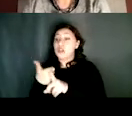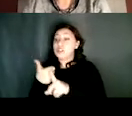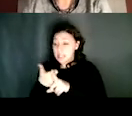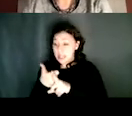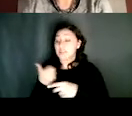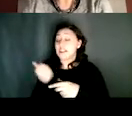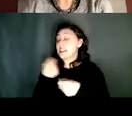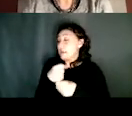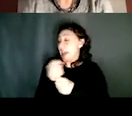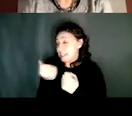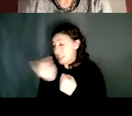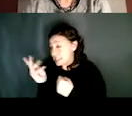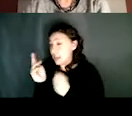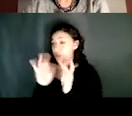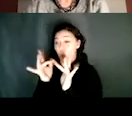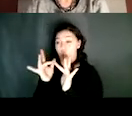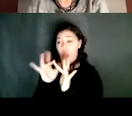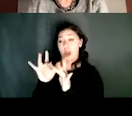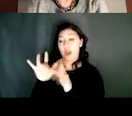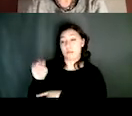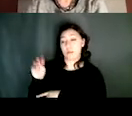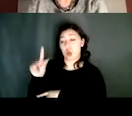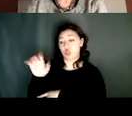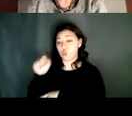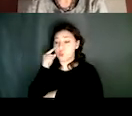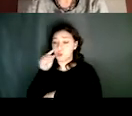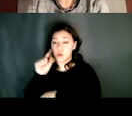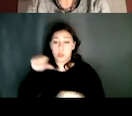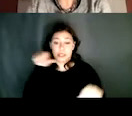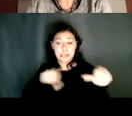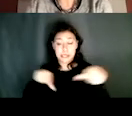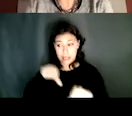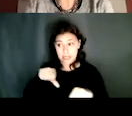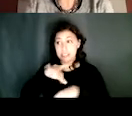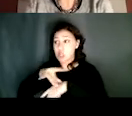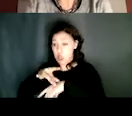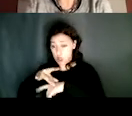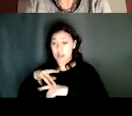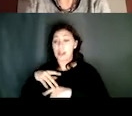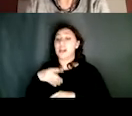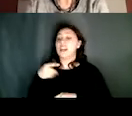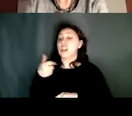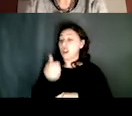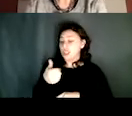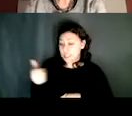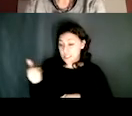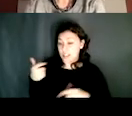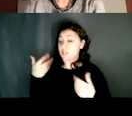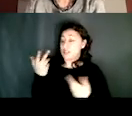to a new class in DEEPS, Introduction to Methods and Data Analysis, and helped move it to a virtual format.